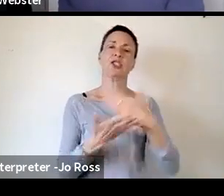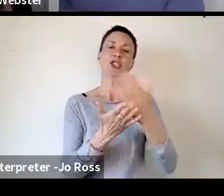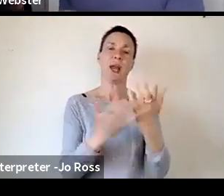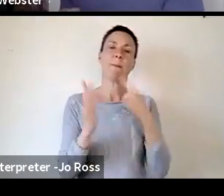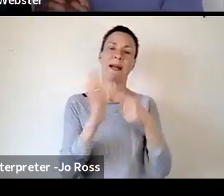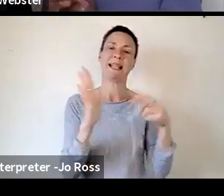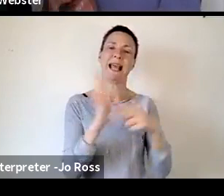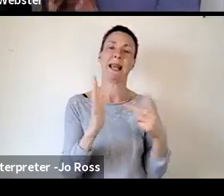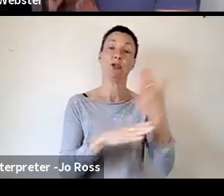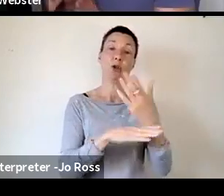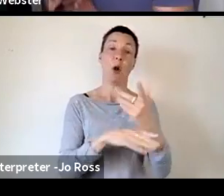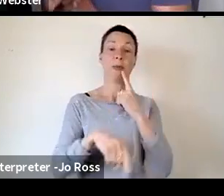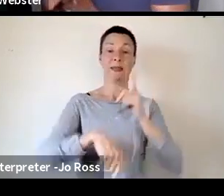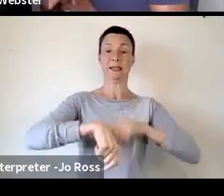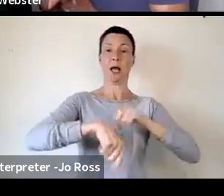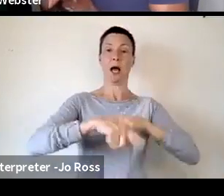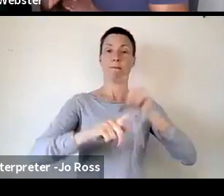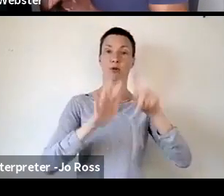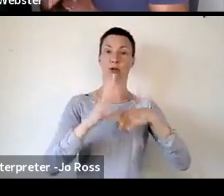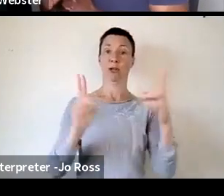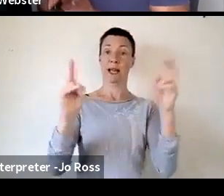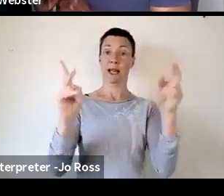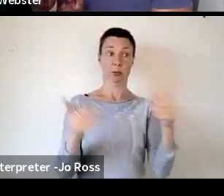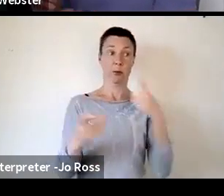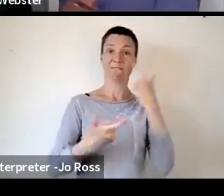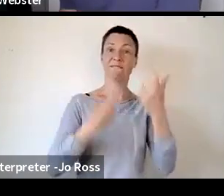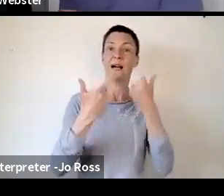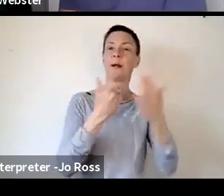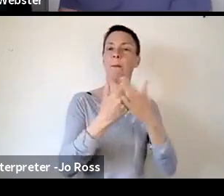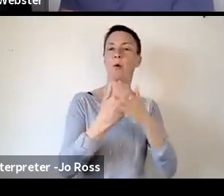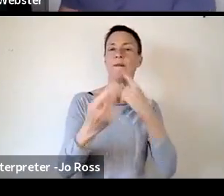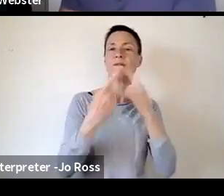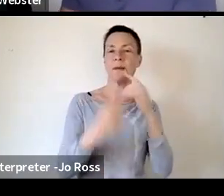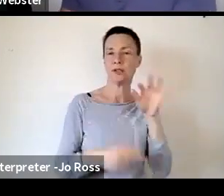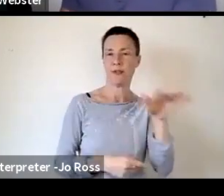and then the Time Project, and you can find out more about it there.